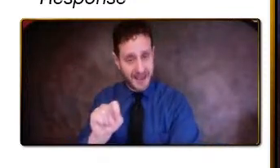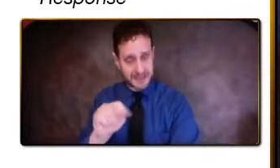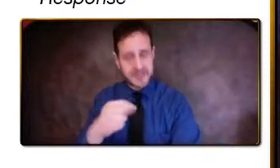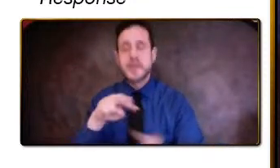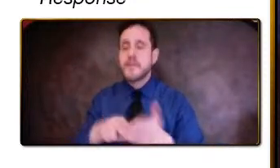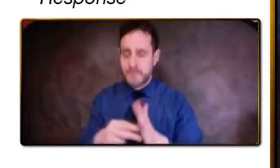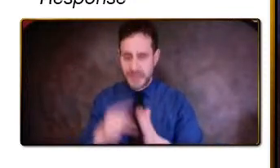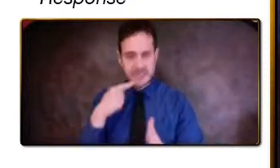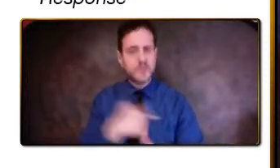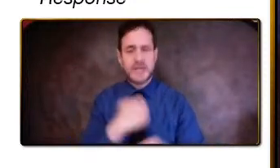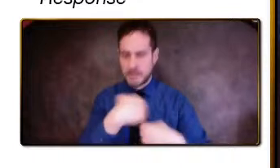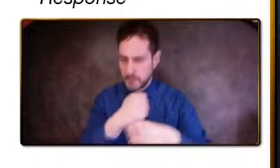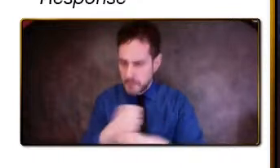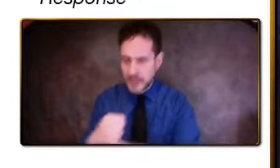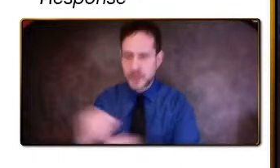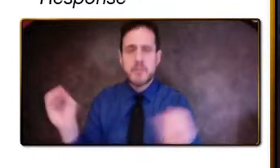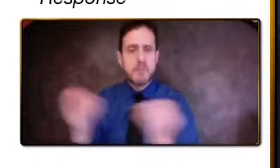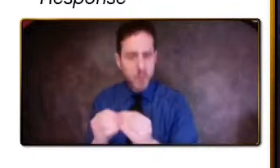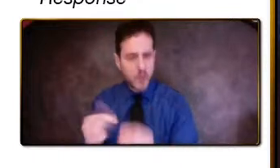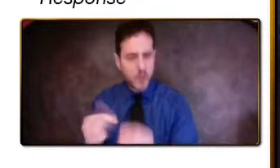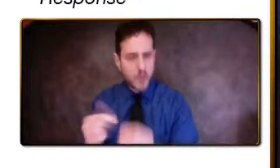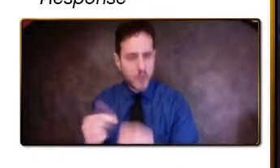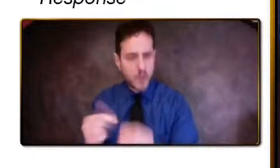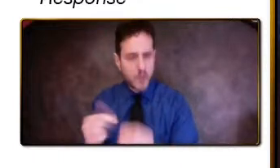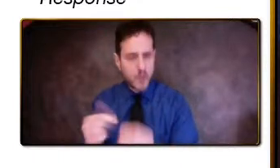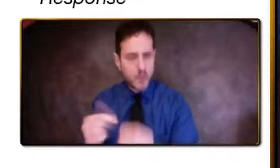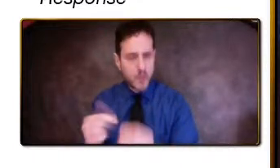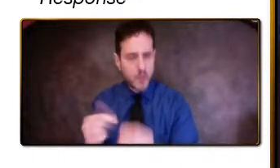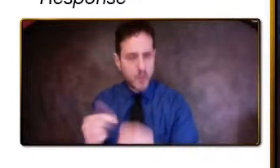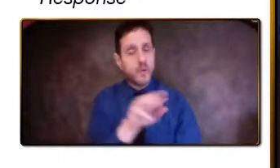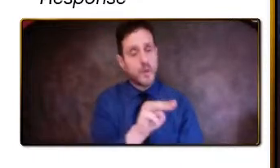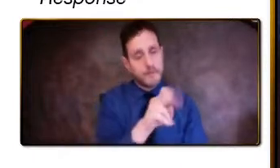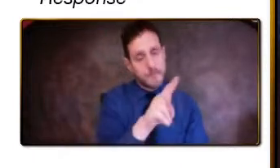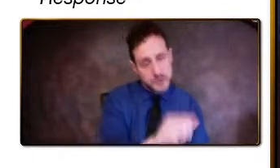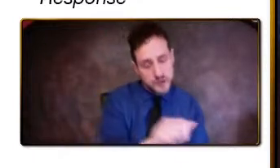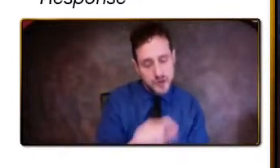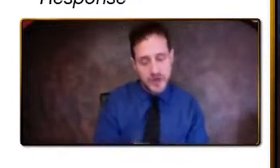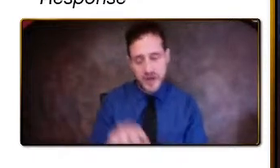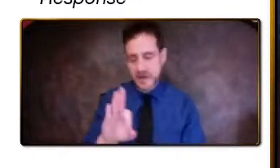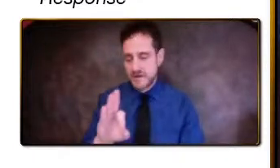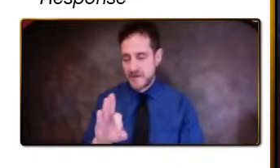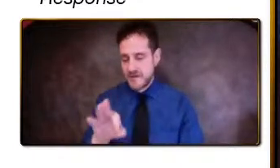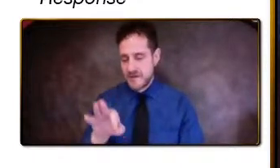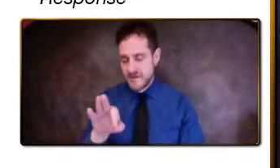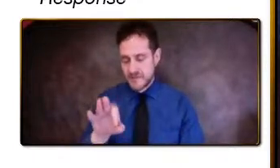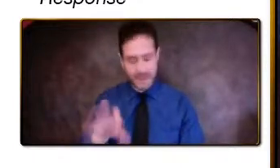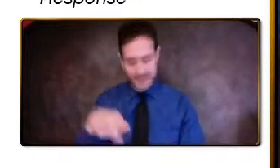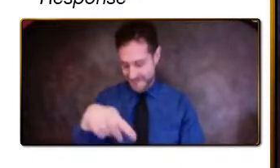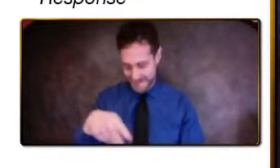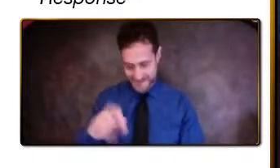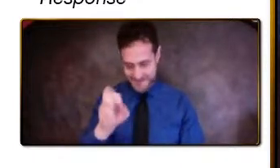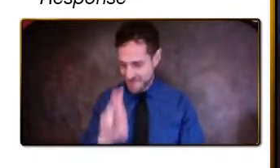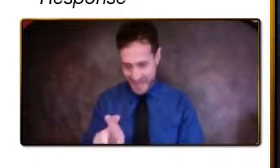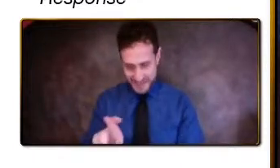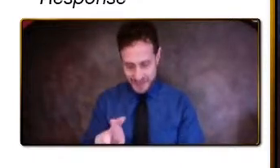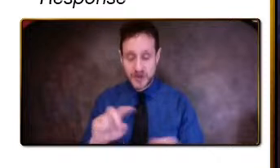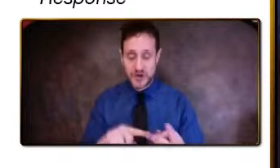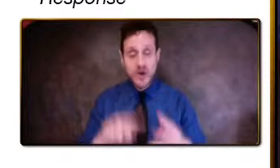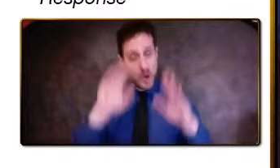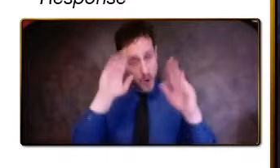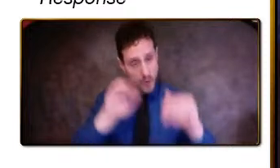of those manufacturers, Moderna, Pfizer, and hopefully the Johnson & Johnson EUA